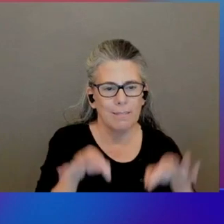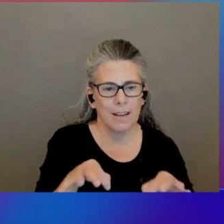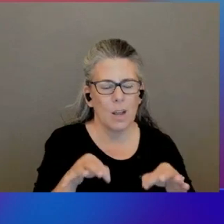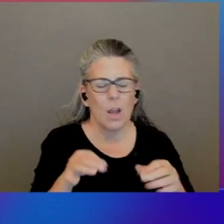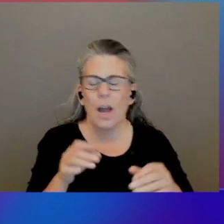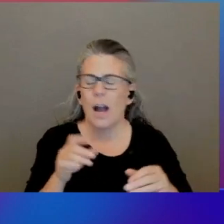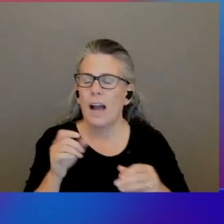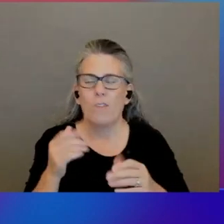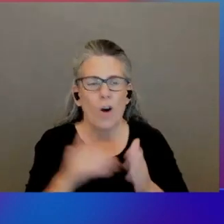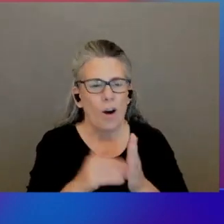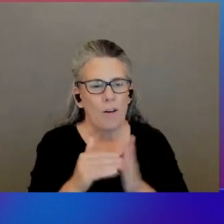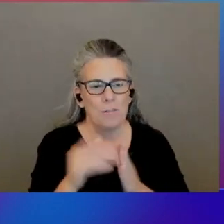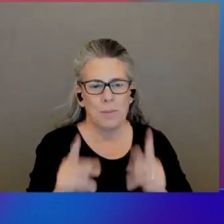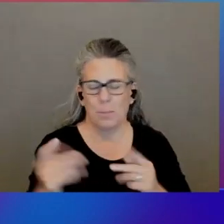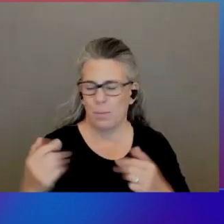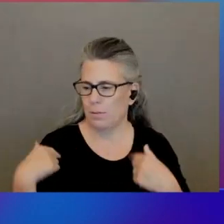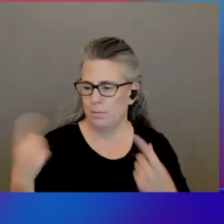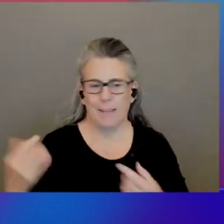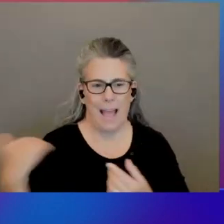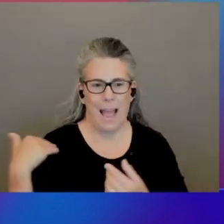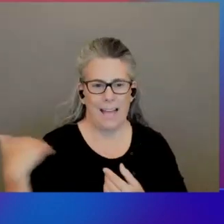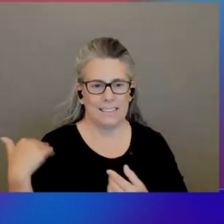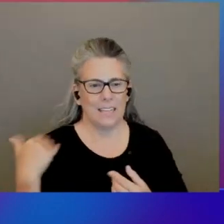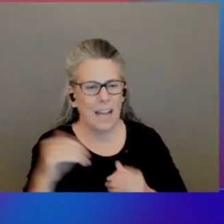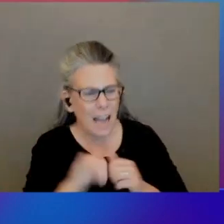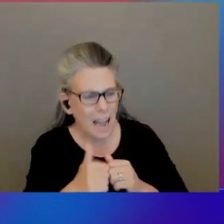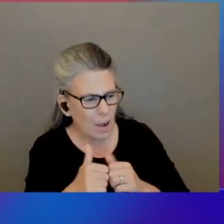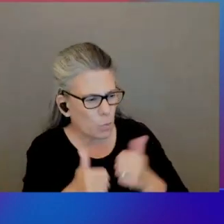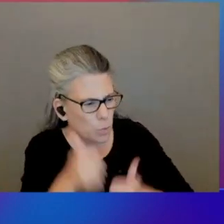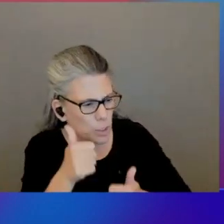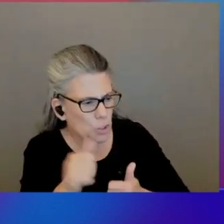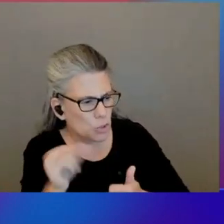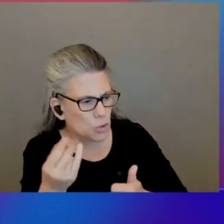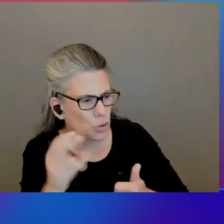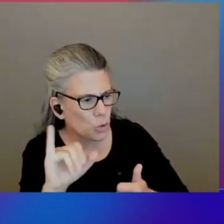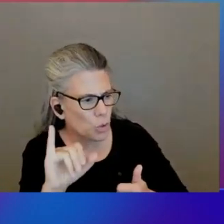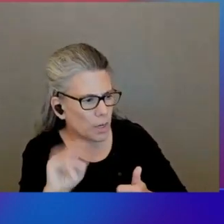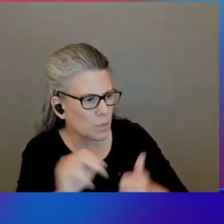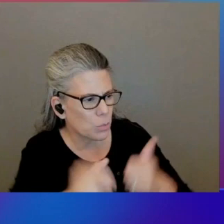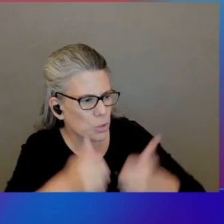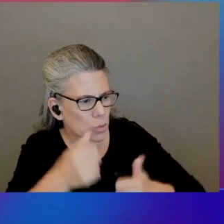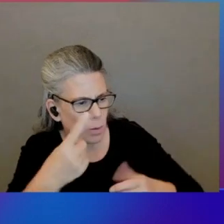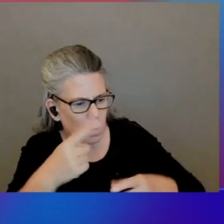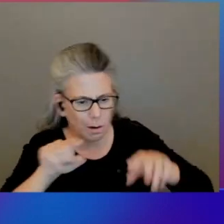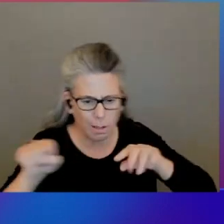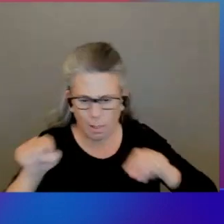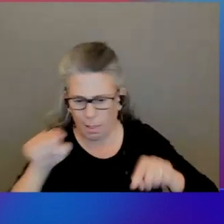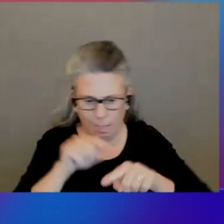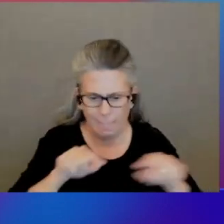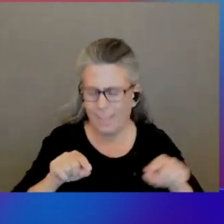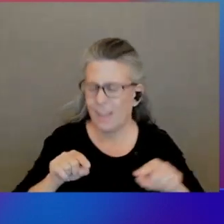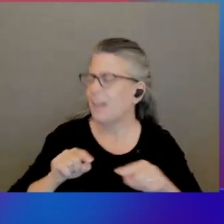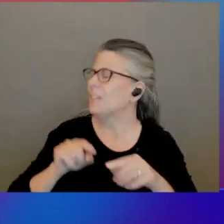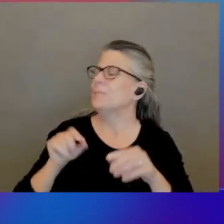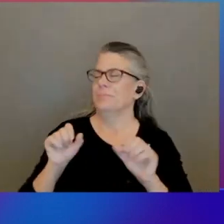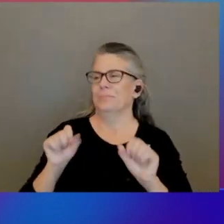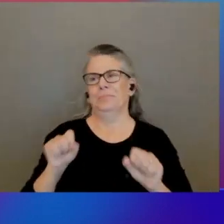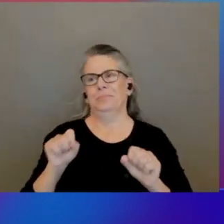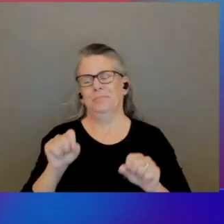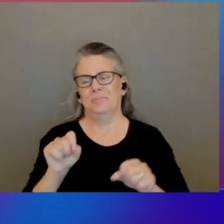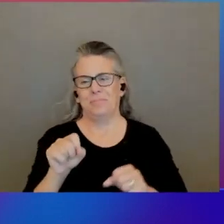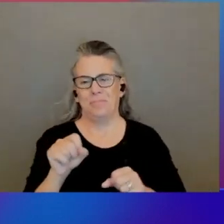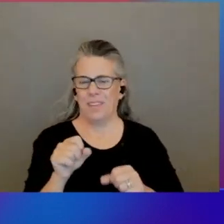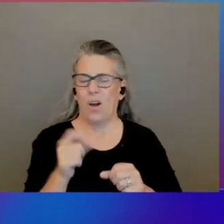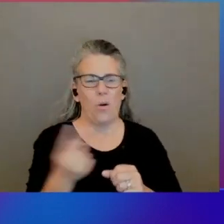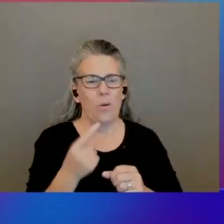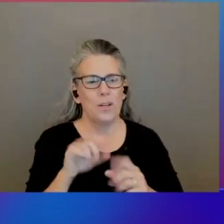here to join these two pieces of data together? You're starting with the wrong one, right? I know, right? I'm sure I'm not the only one who always starts with the wrong join, but